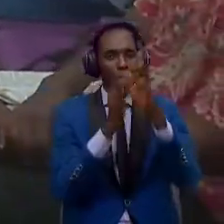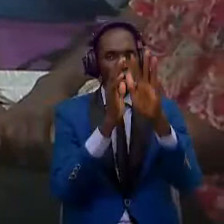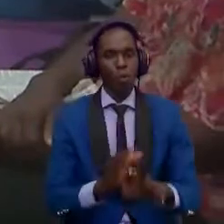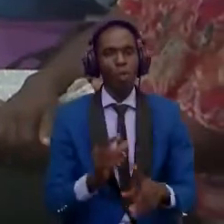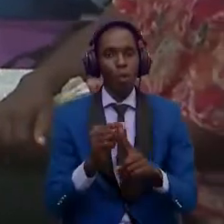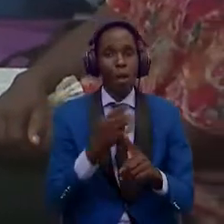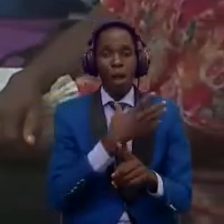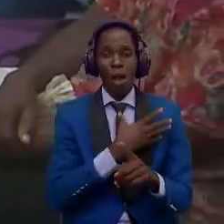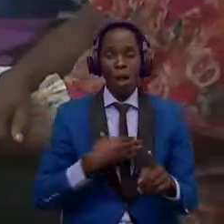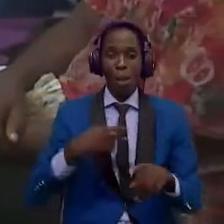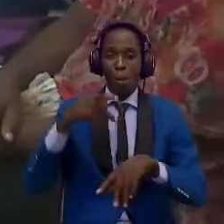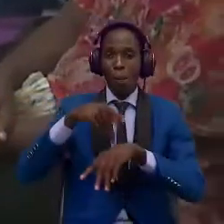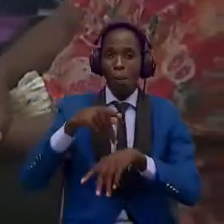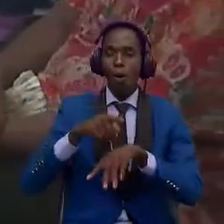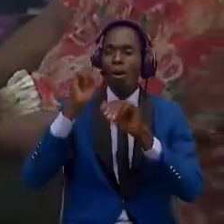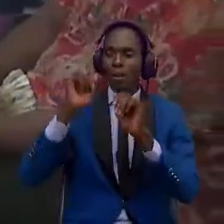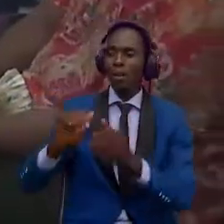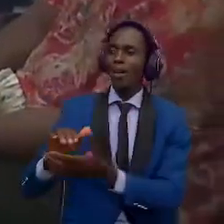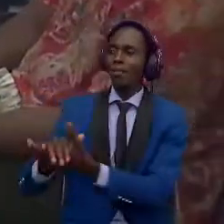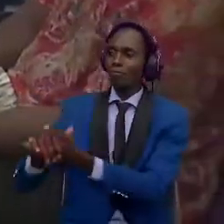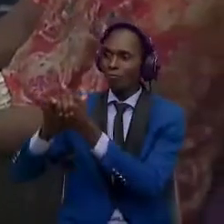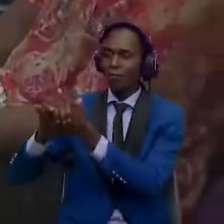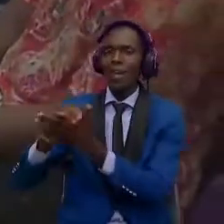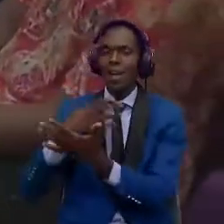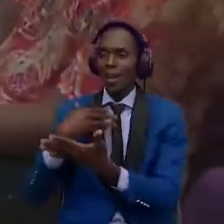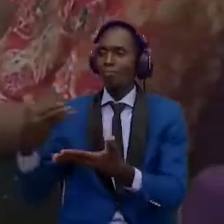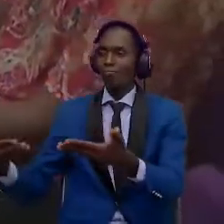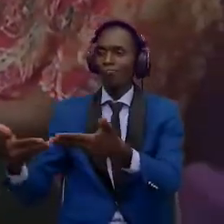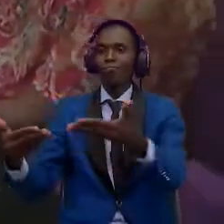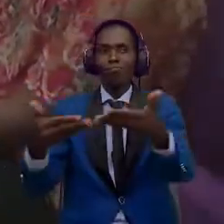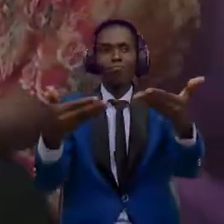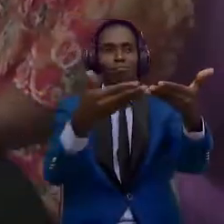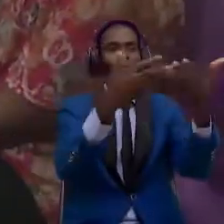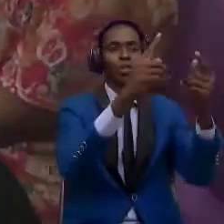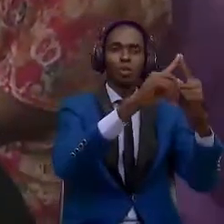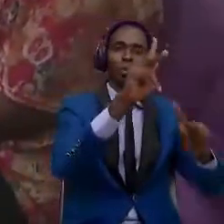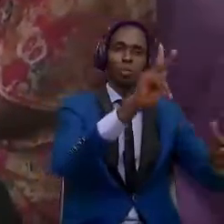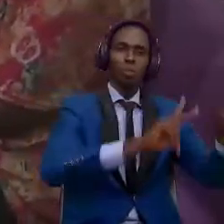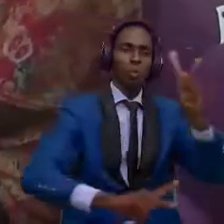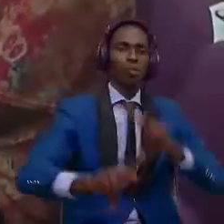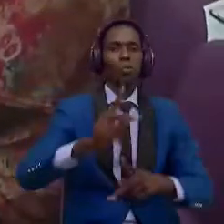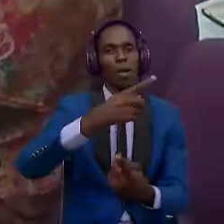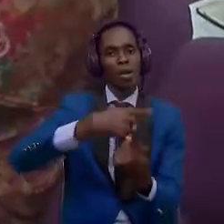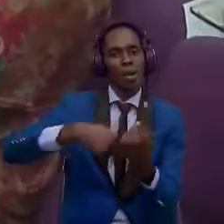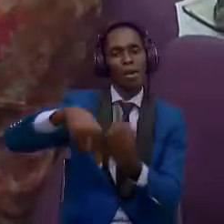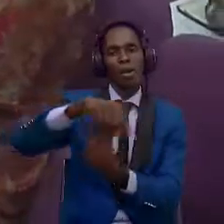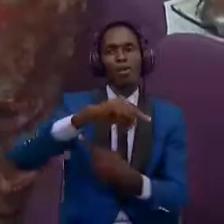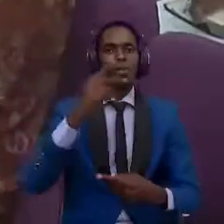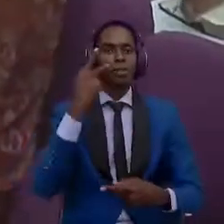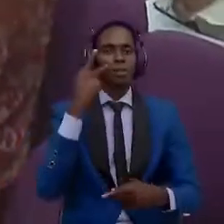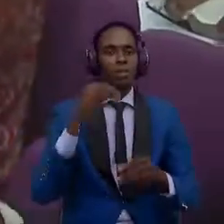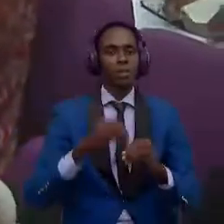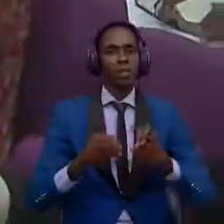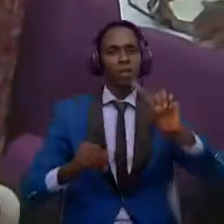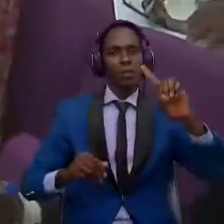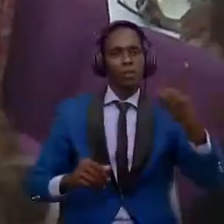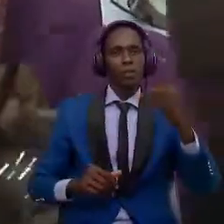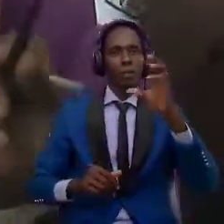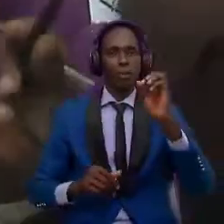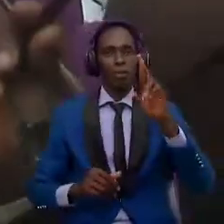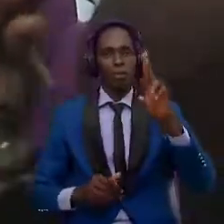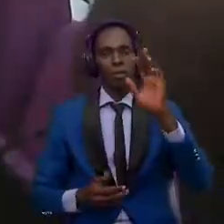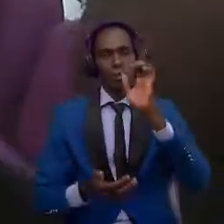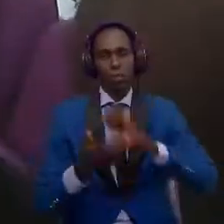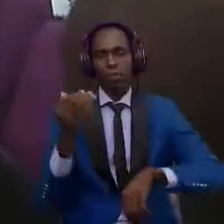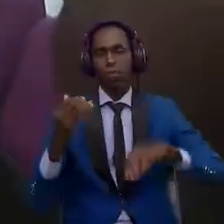commend him to people around. Look at 1 Corinthians chapter 4, we're reading from